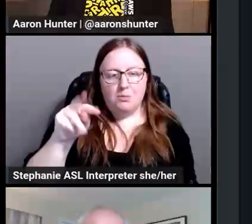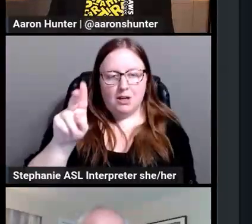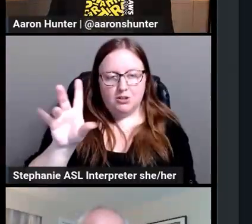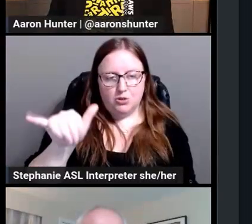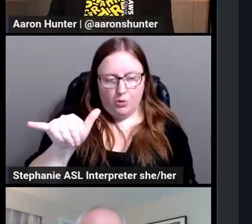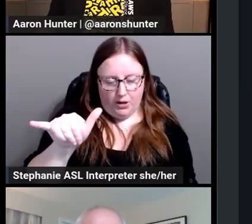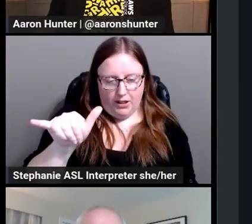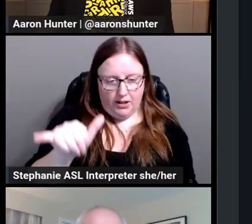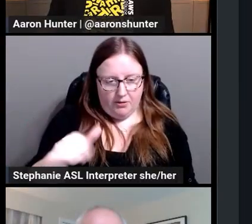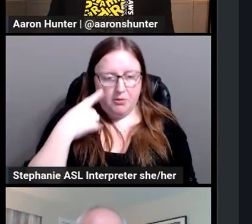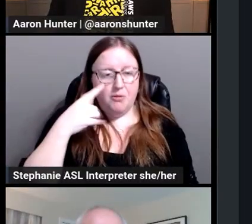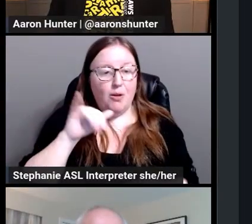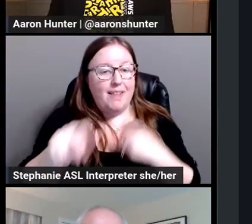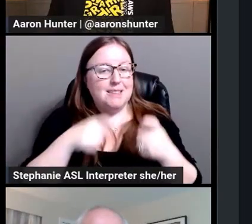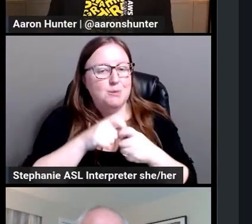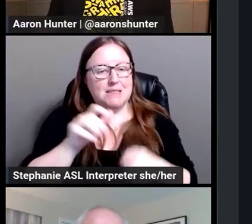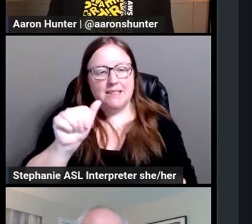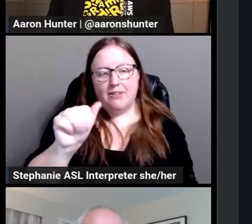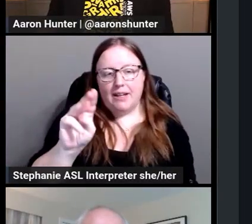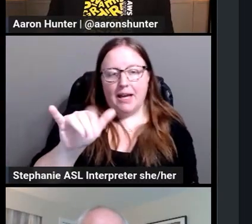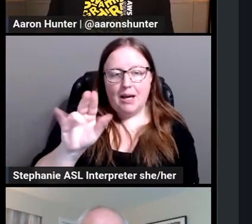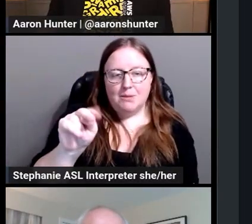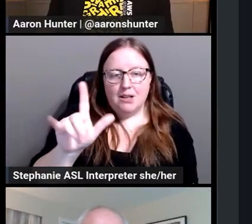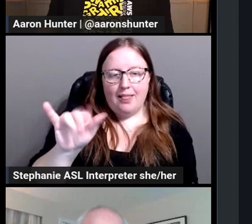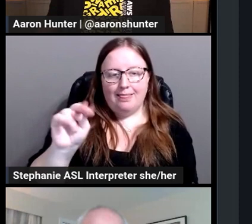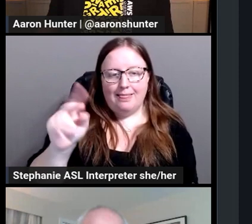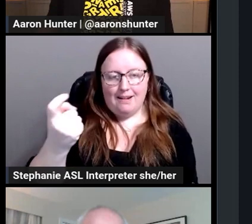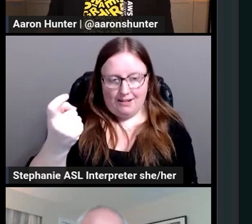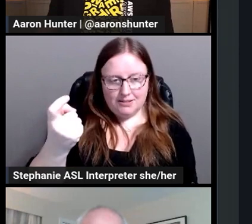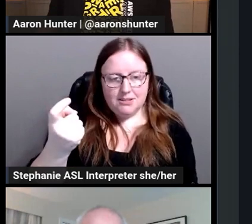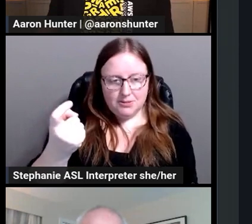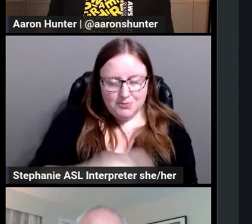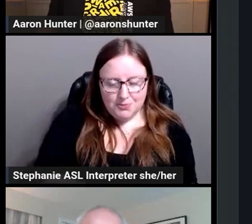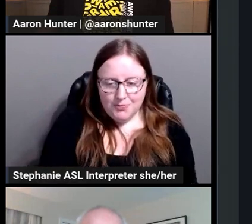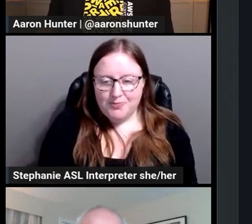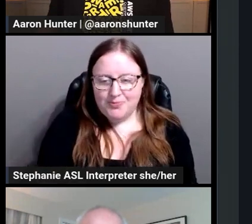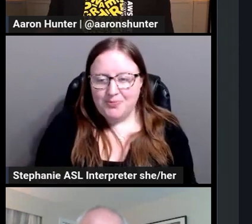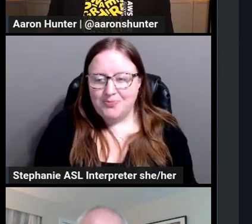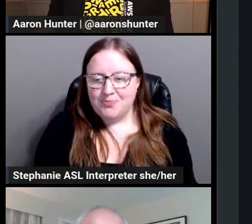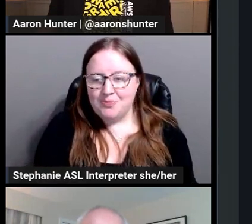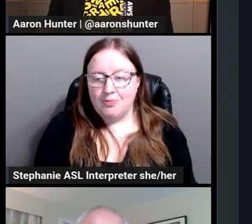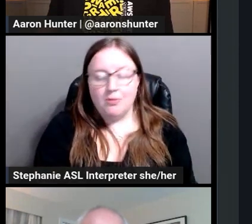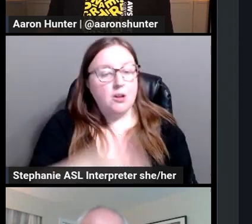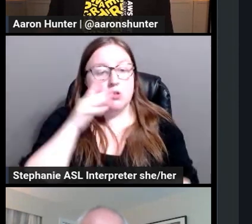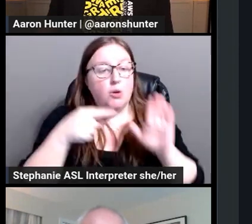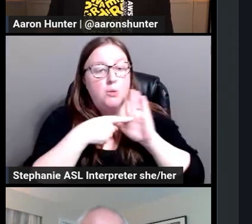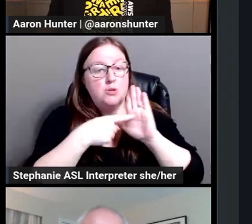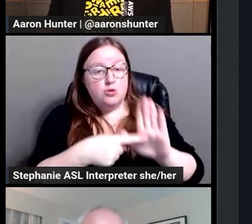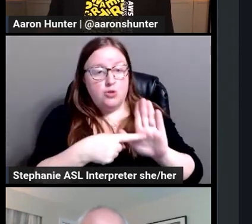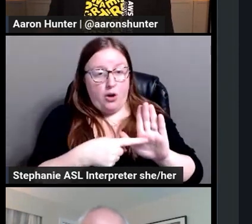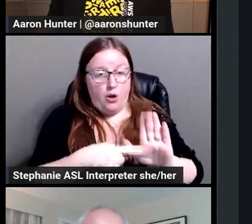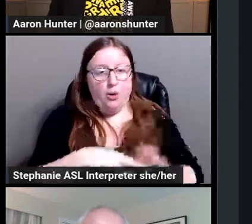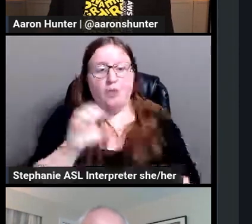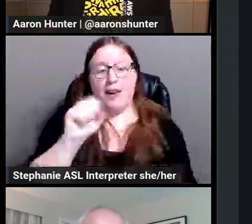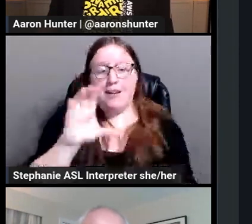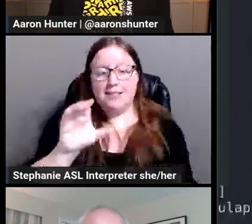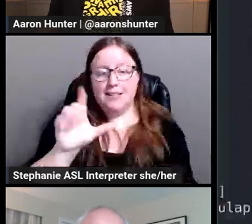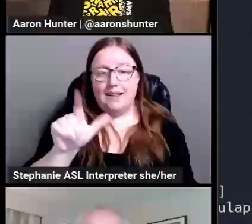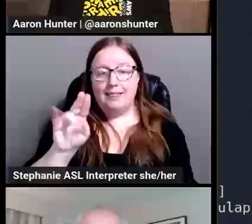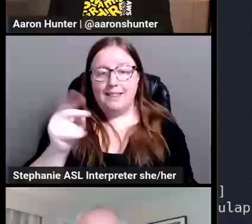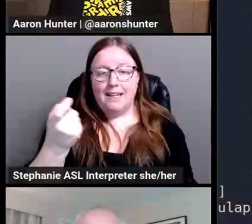particular Amazon Linux AMI uses here. So I'm going to show that. I'm going to show the SE Linux thing real quick.